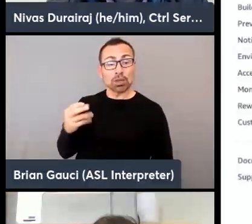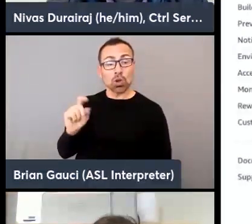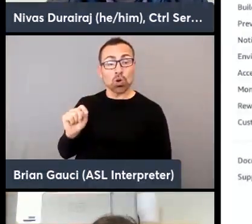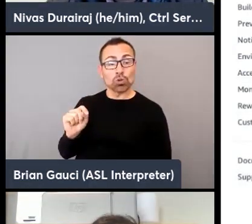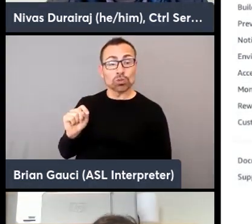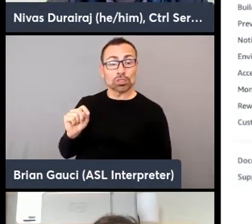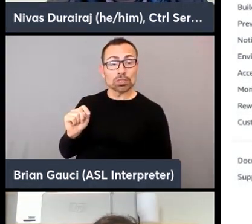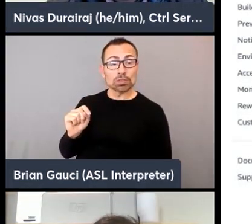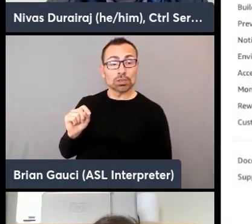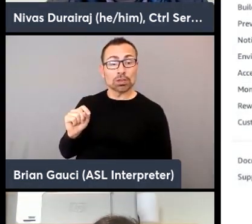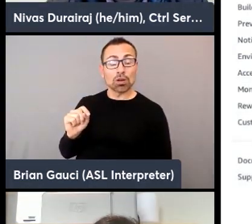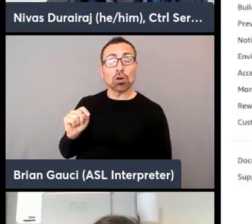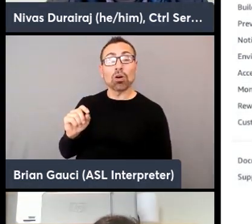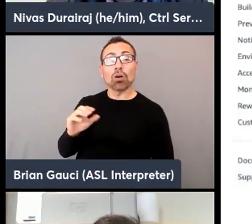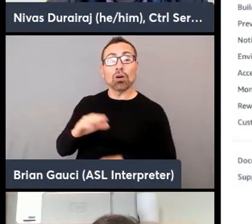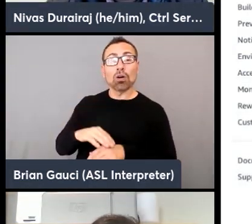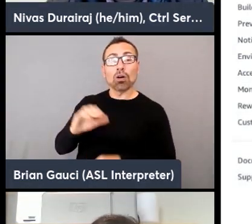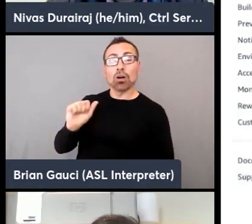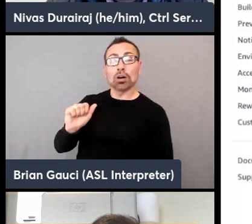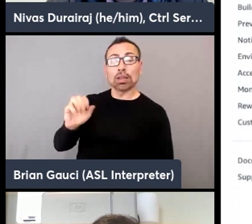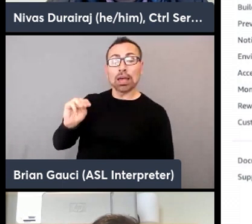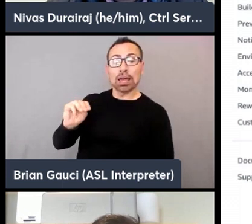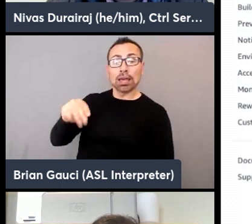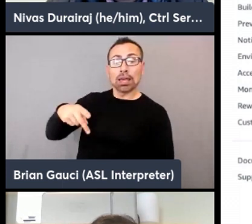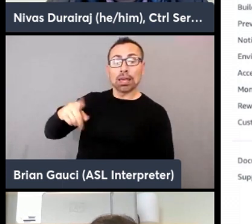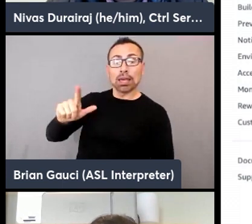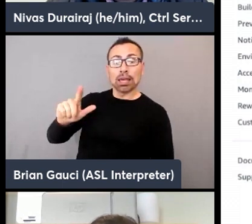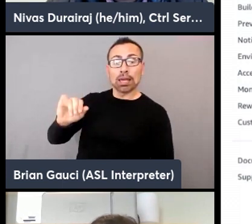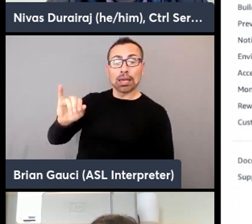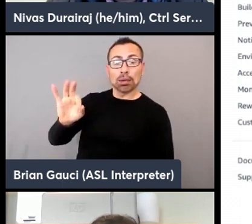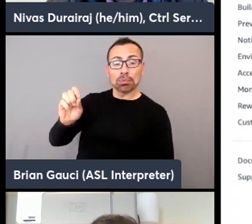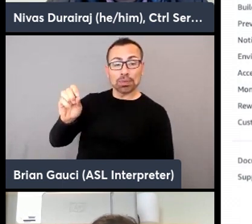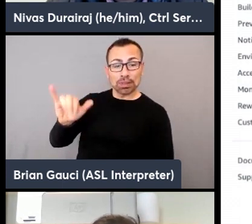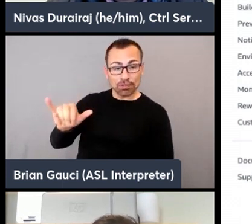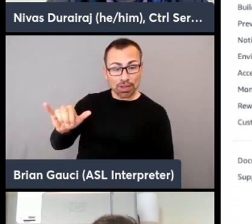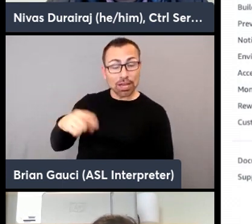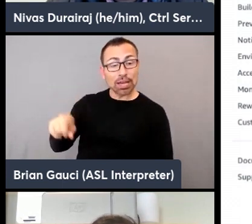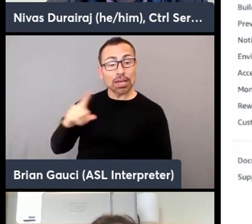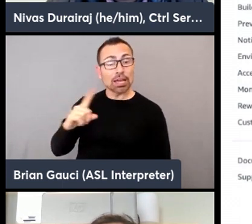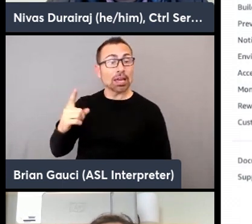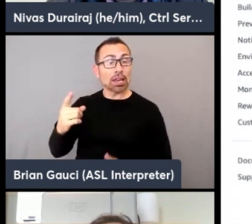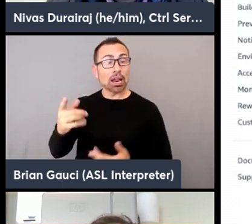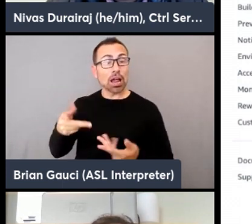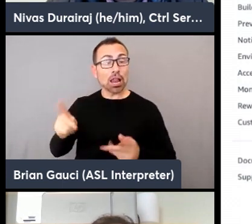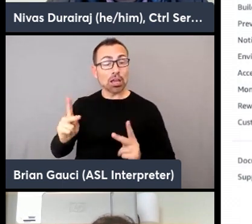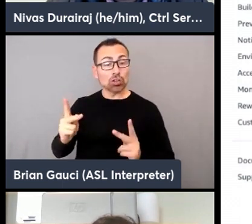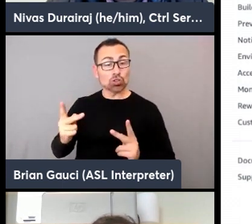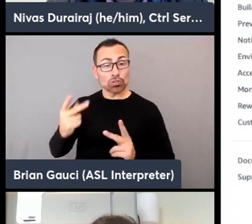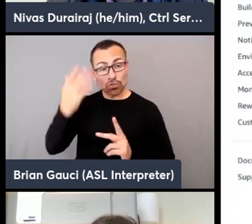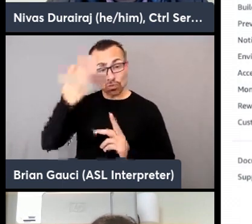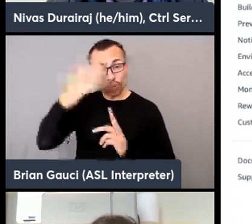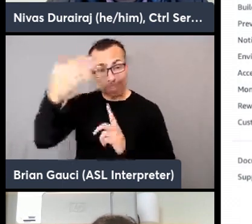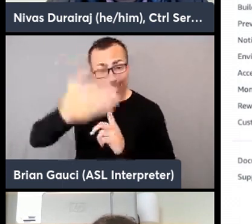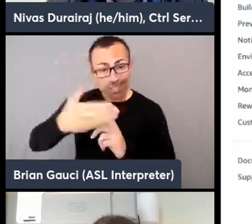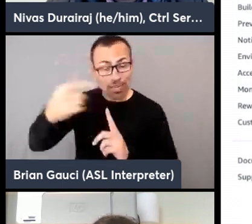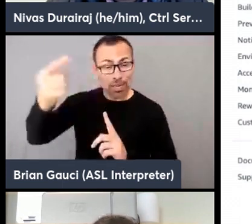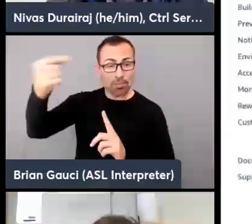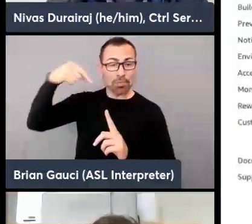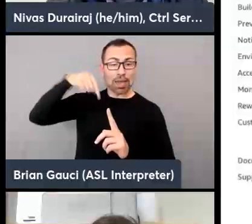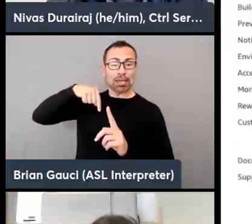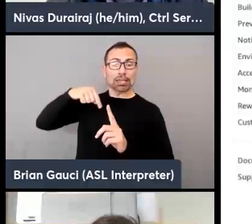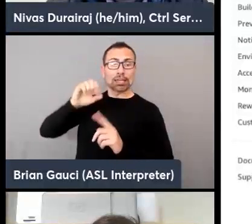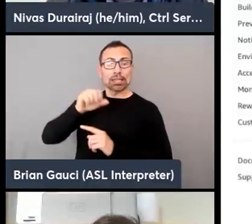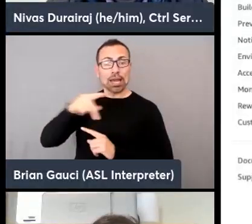on Amplify, and that's a service that lets you host front end and back end applications. And then Amplify is communicating